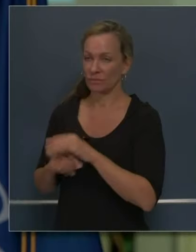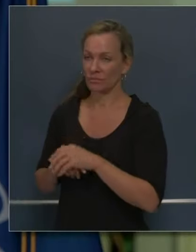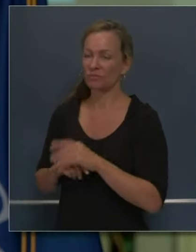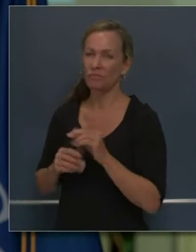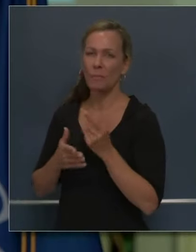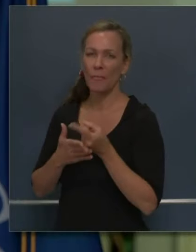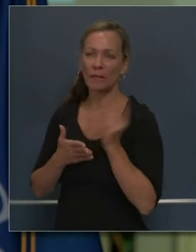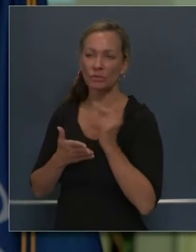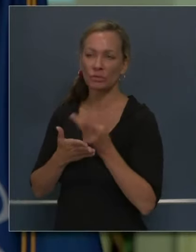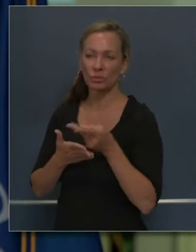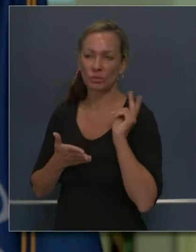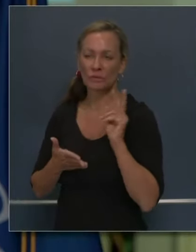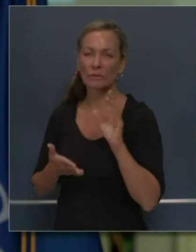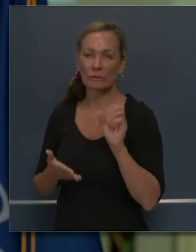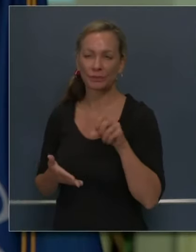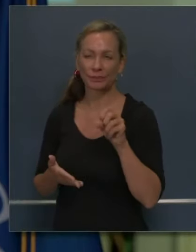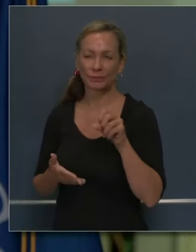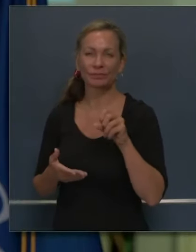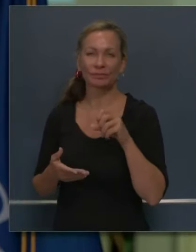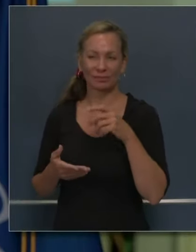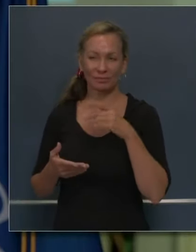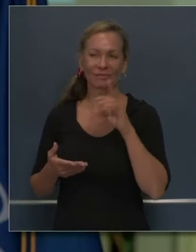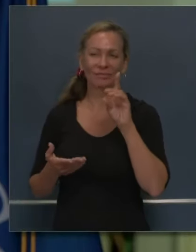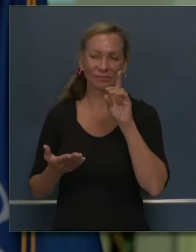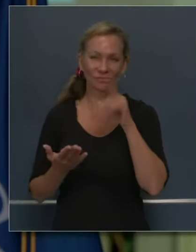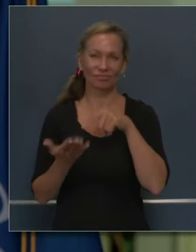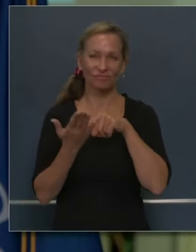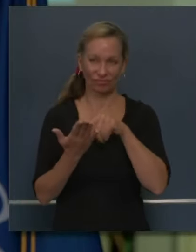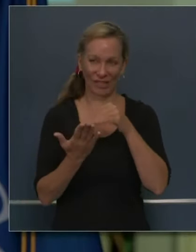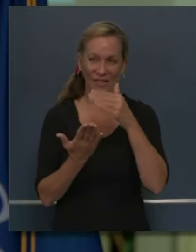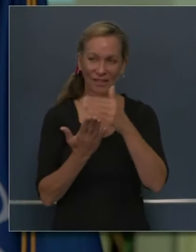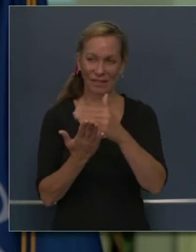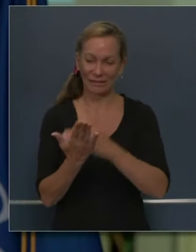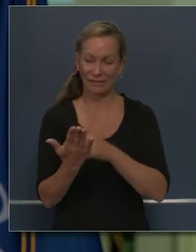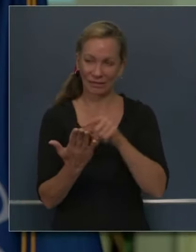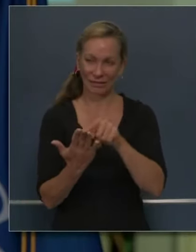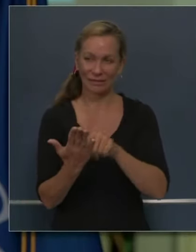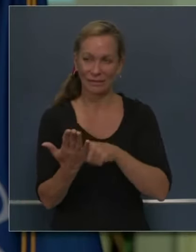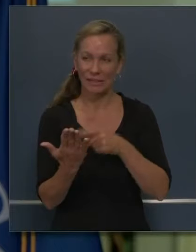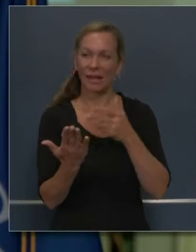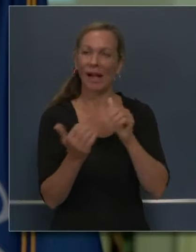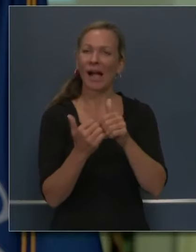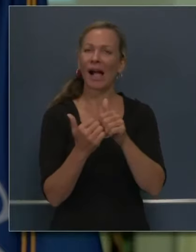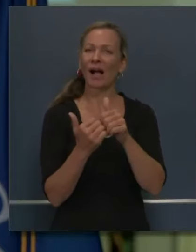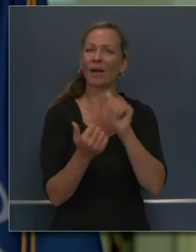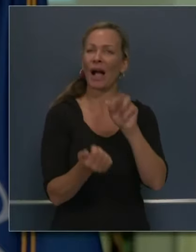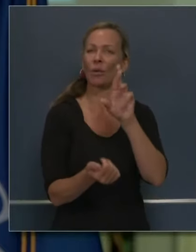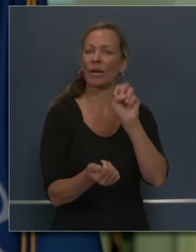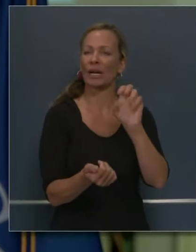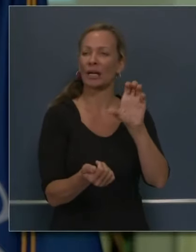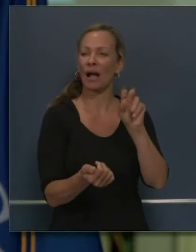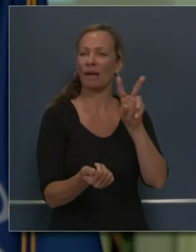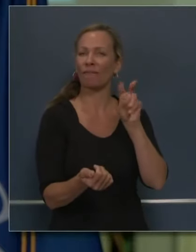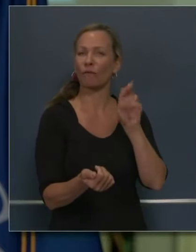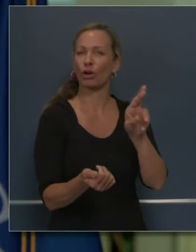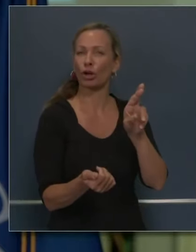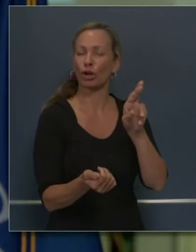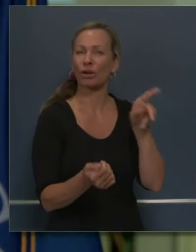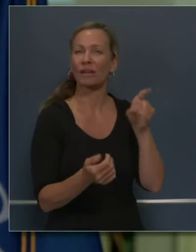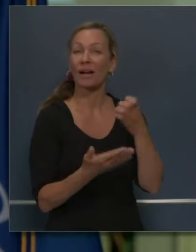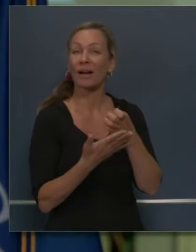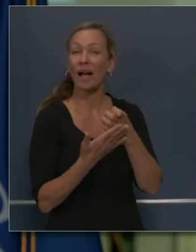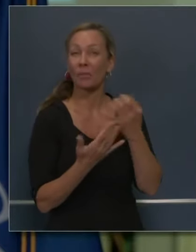our guidelines, what we are committed to doing on economic recovery in the state, economic growth. We put out specific